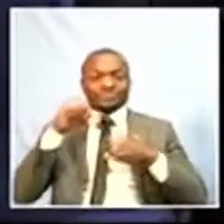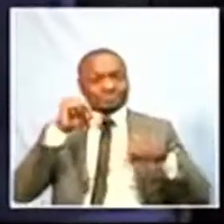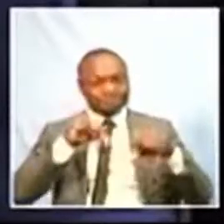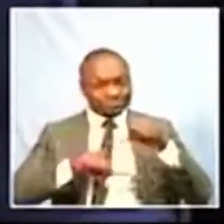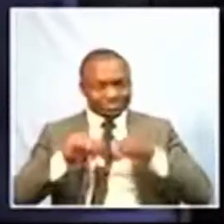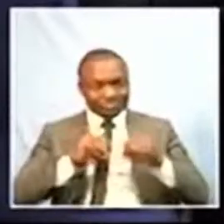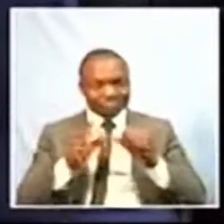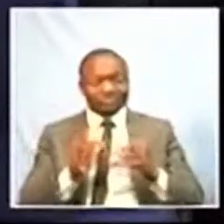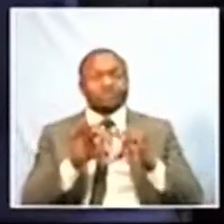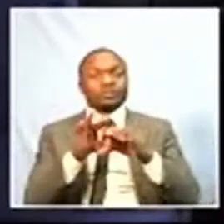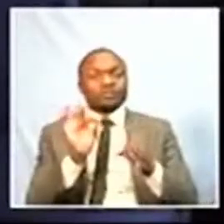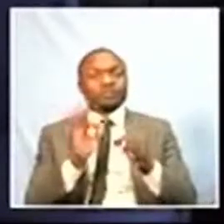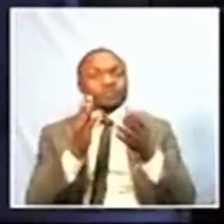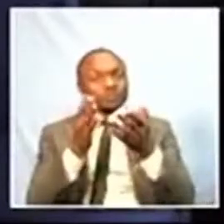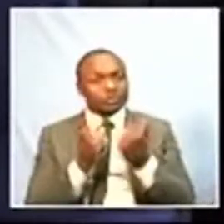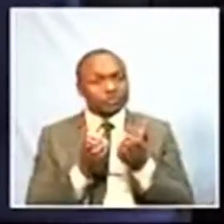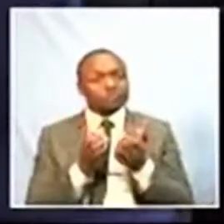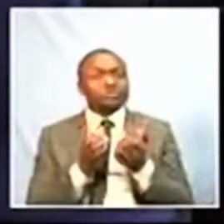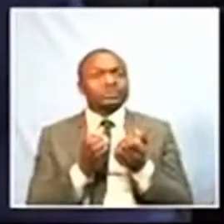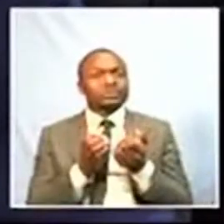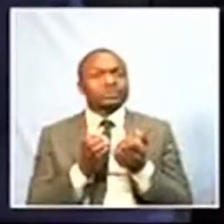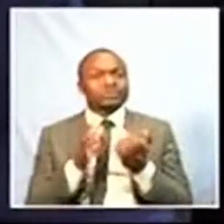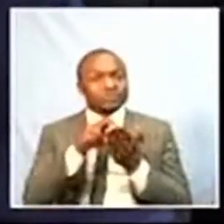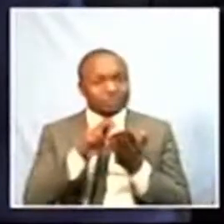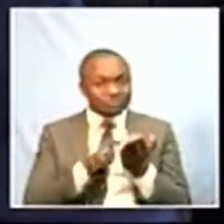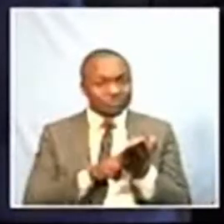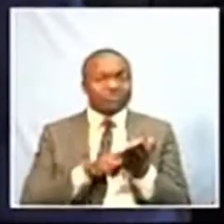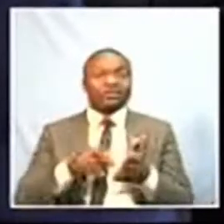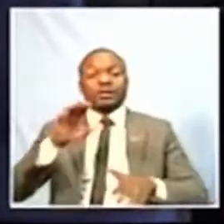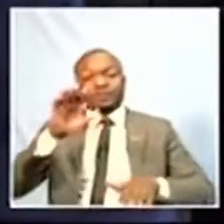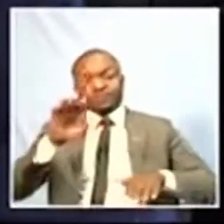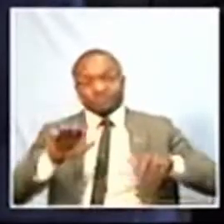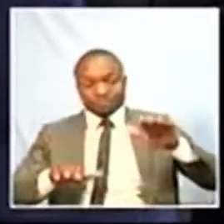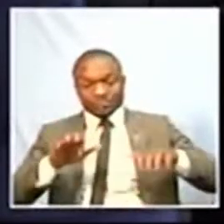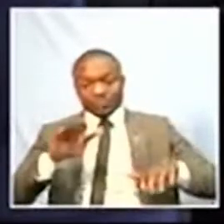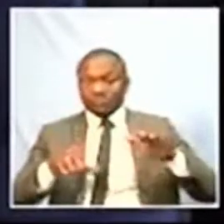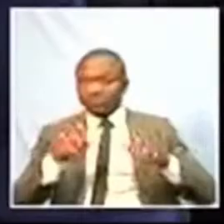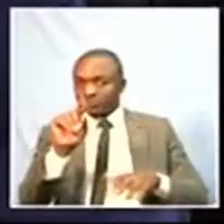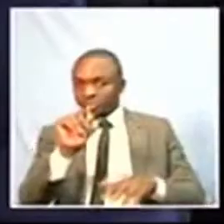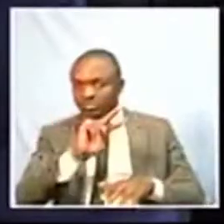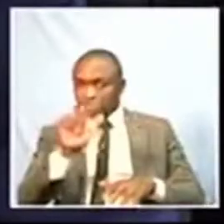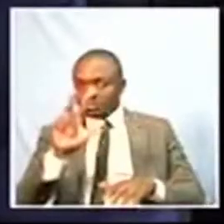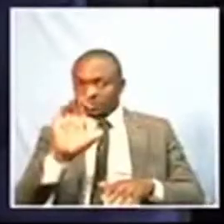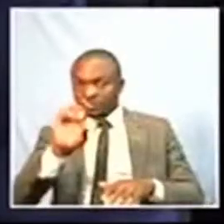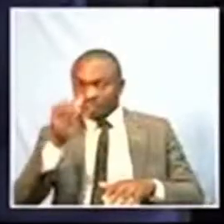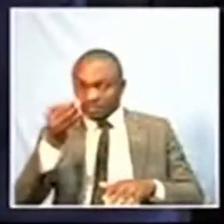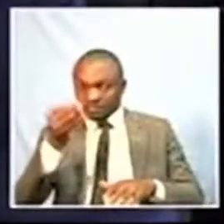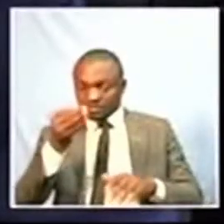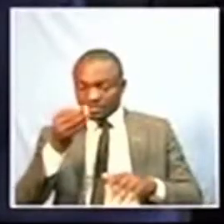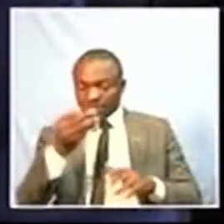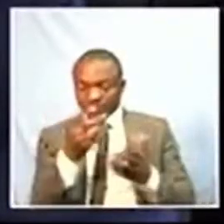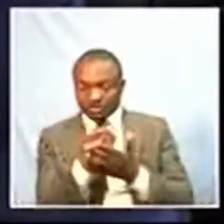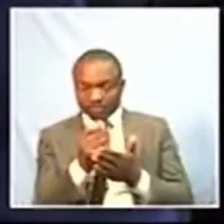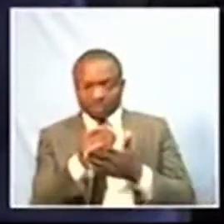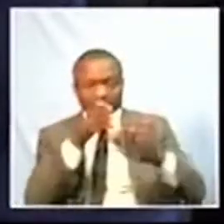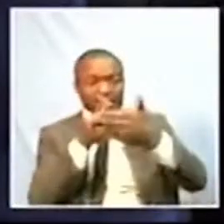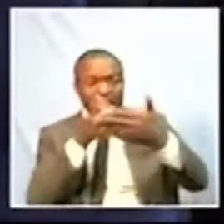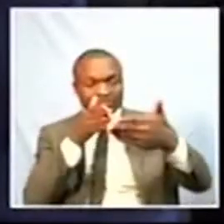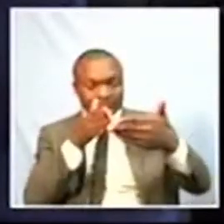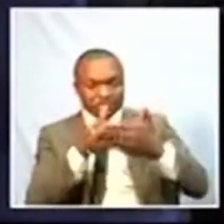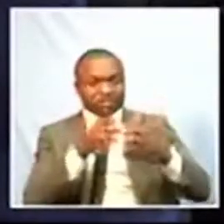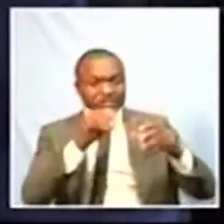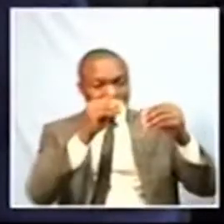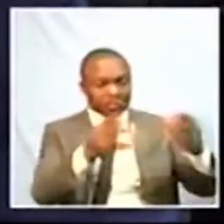auditor's findings and wishes to report that the balances on the 2023 CDF funding against the